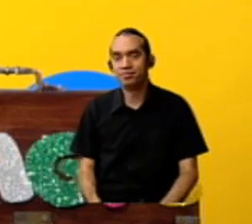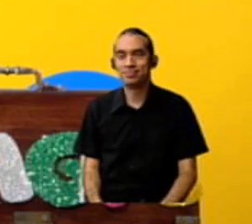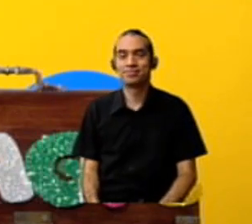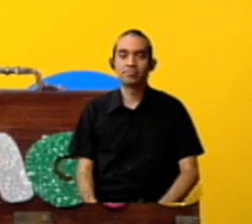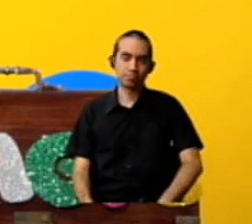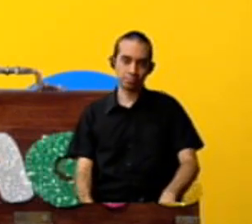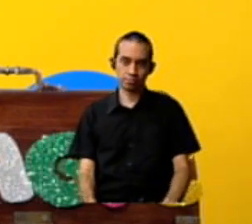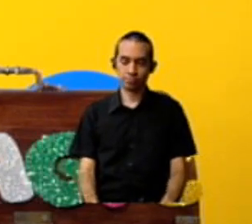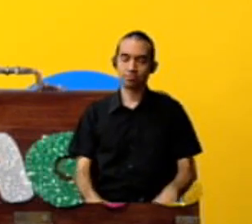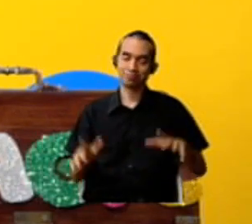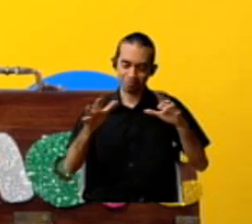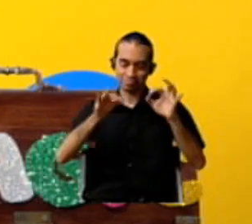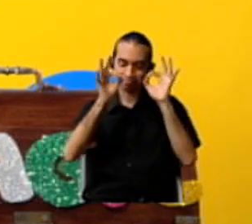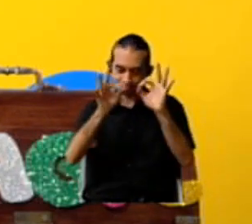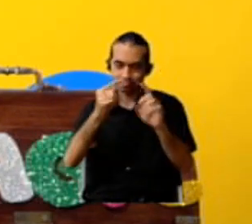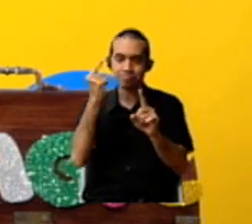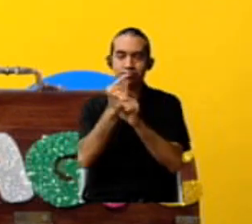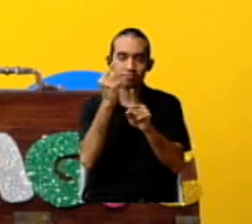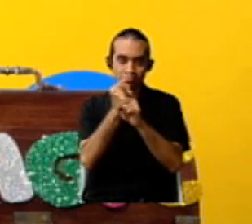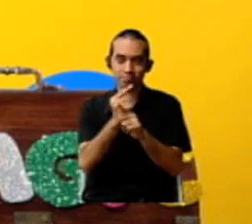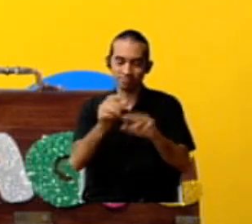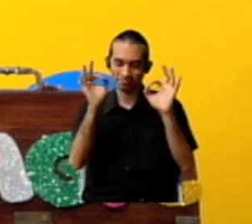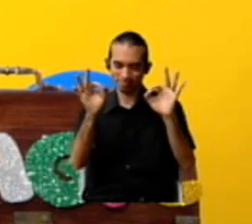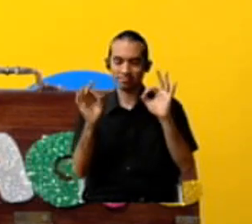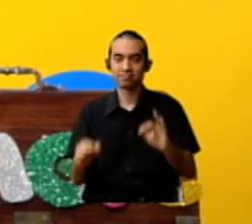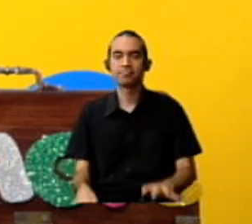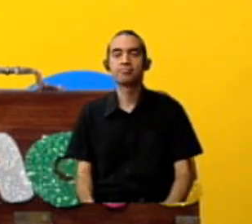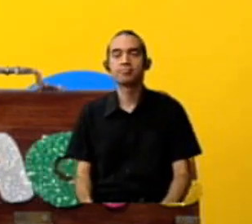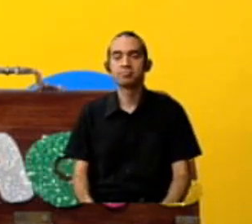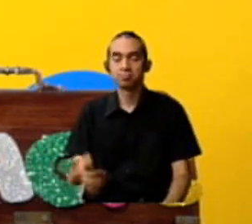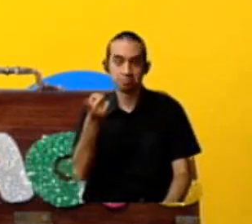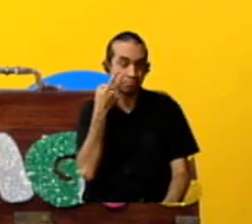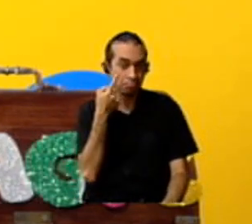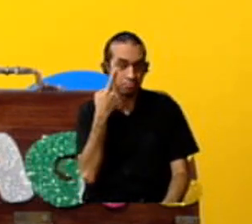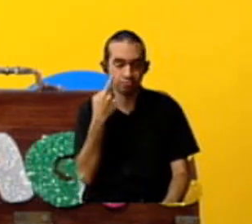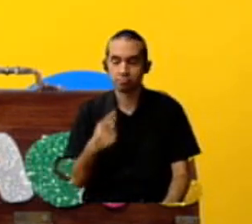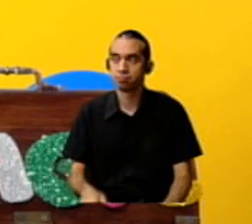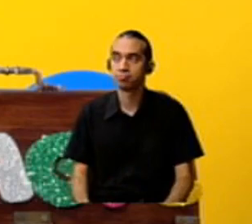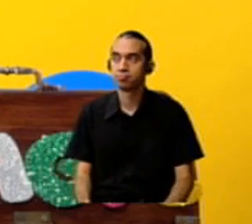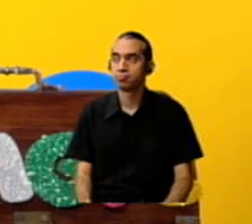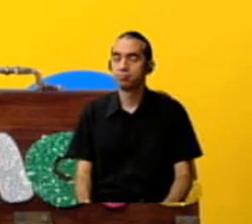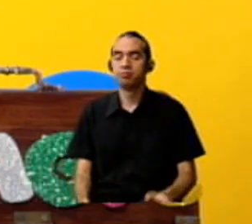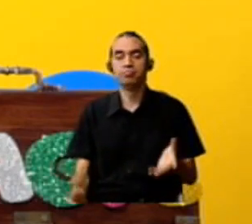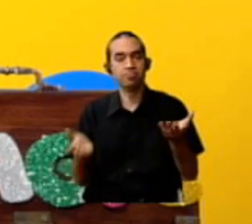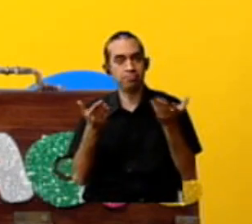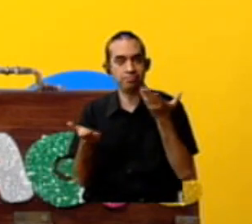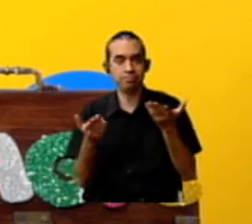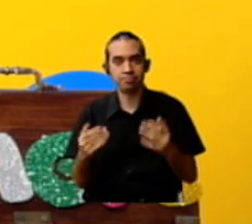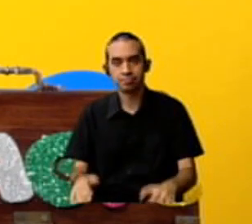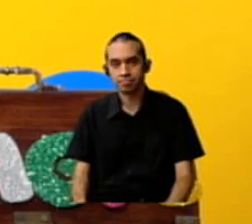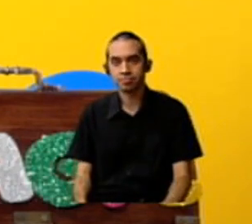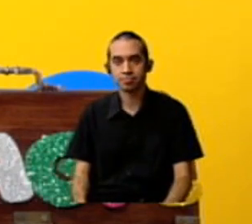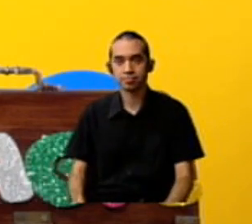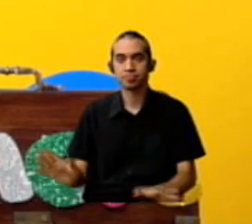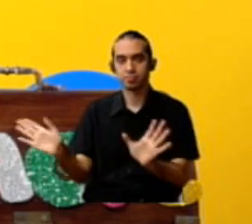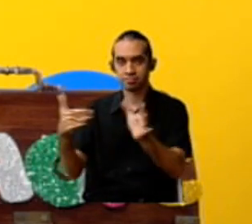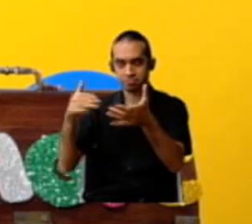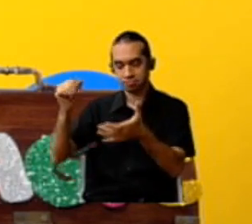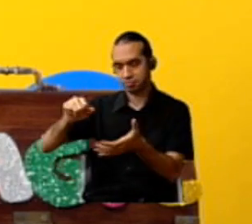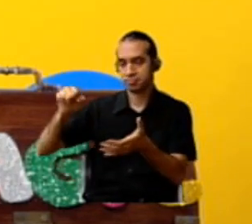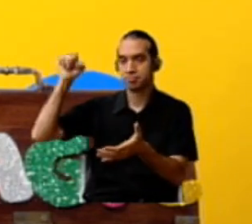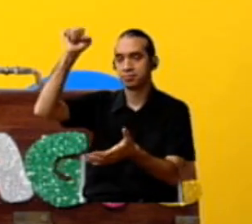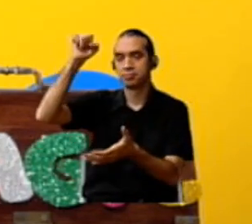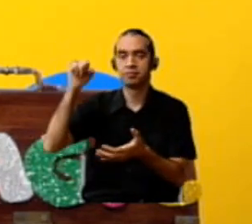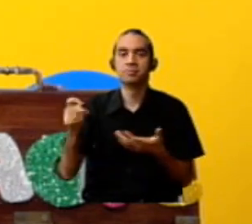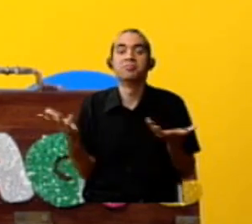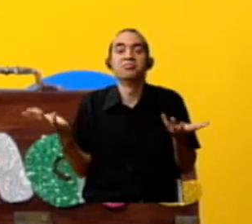the right place to be, Charlie. Let's take a look. Maybe inside this magic box, we are going to see